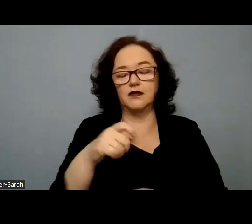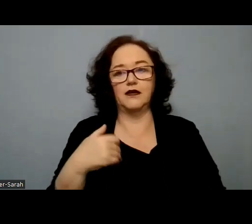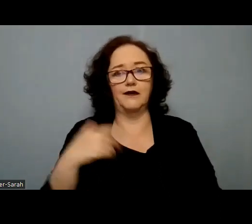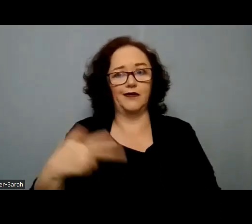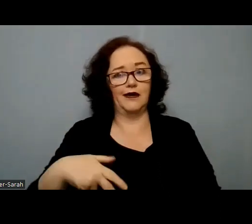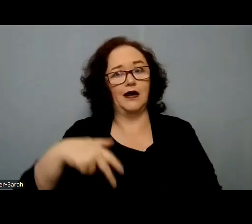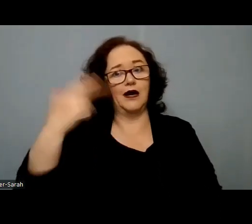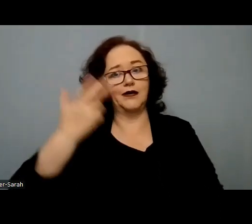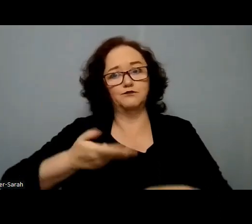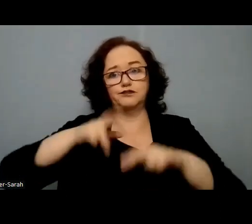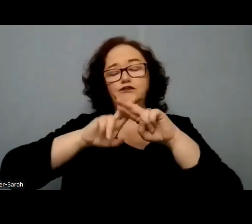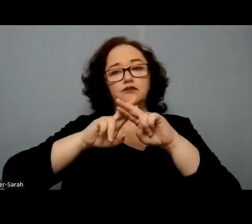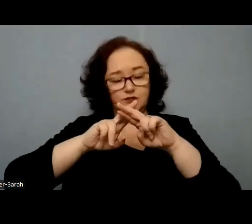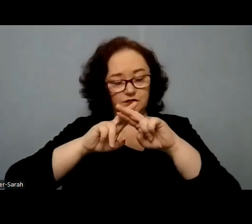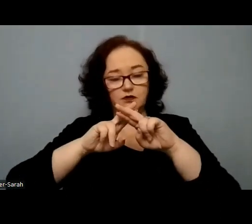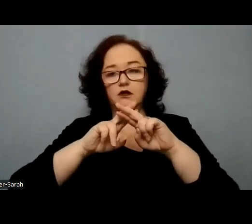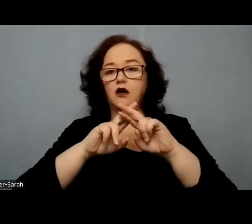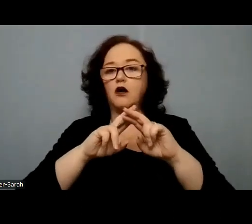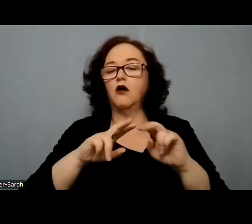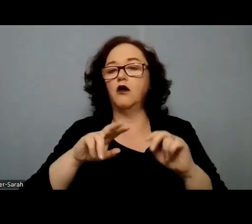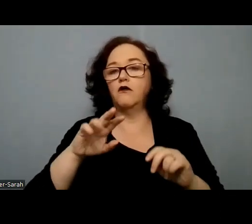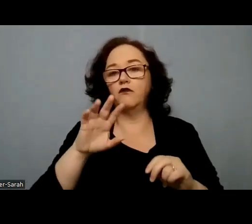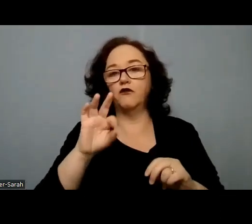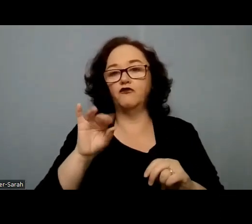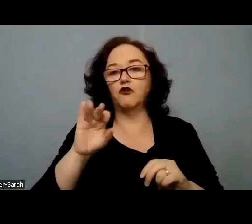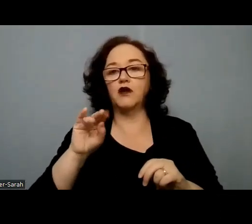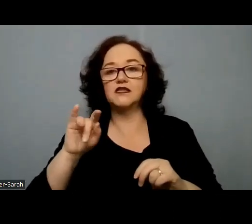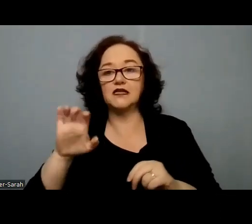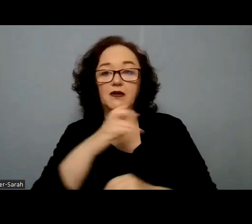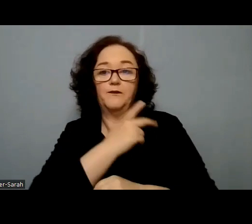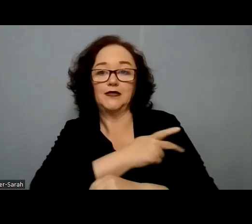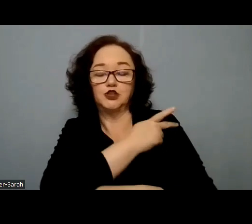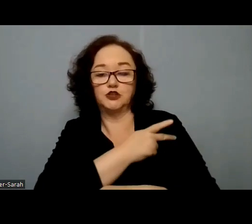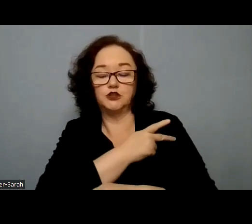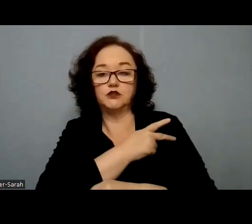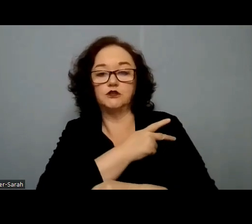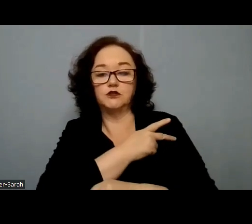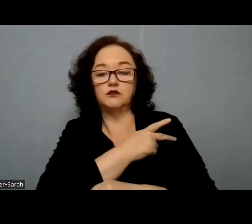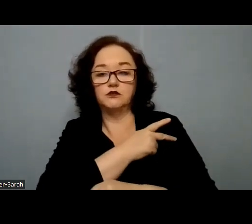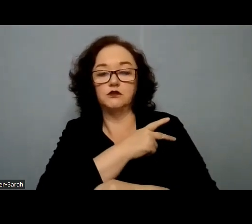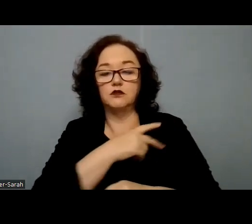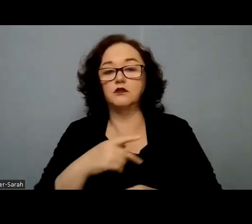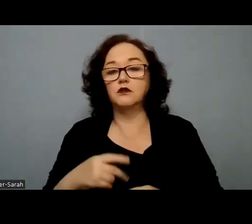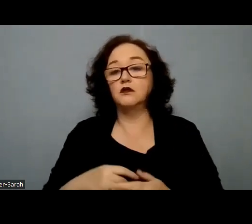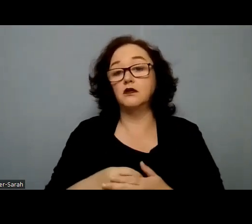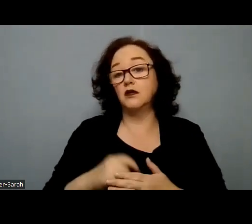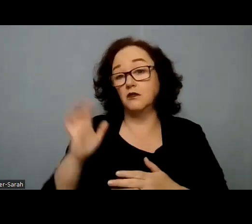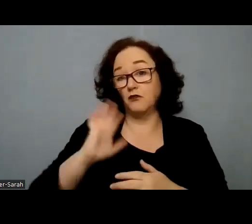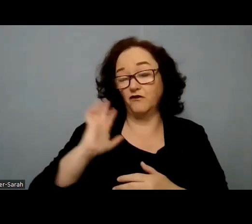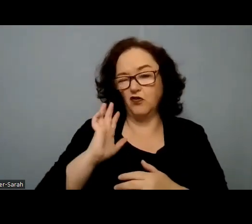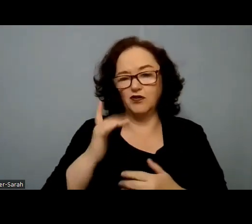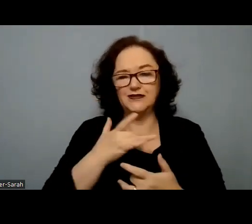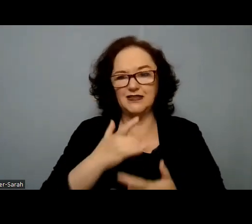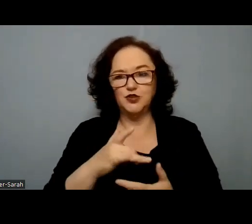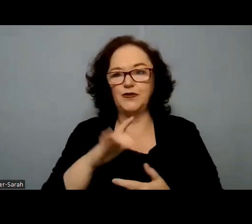of forensic patients in what had usually been a vast majority of civil patient